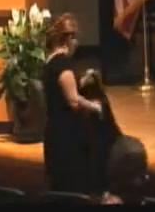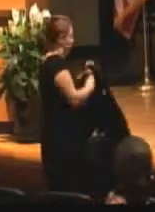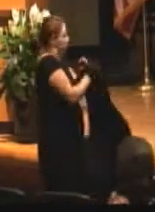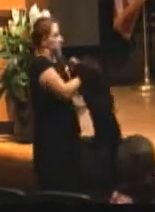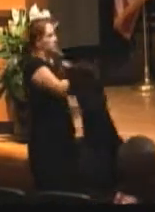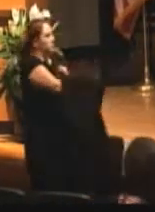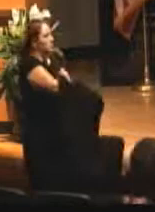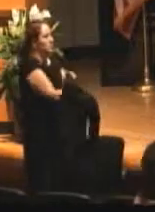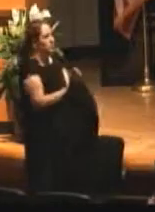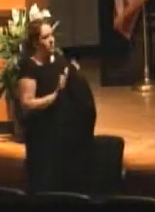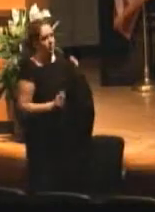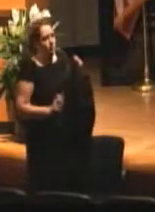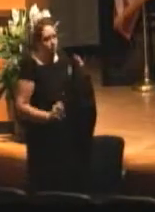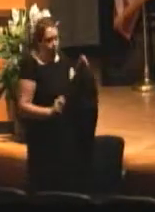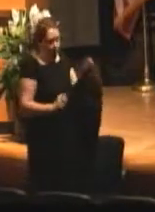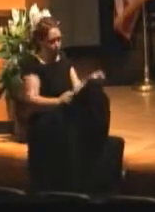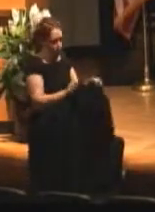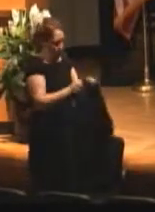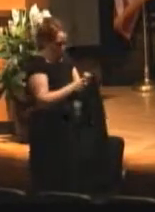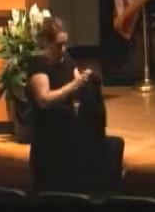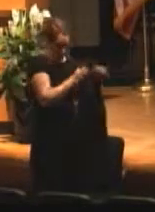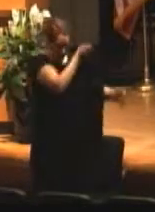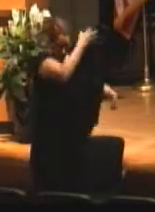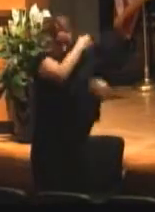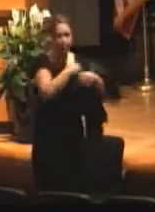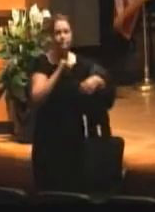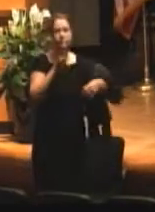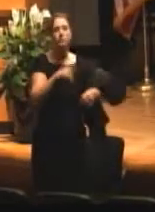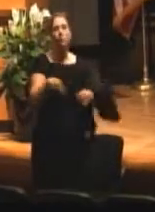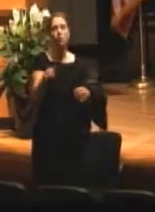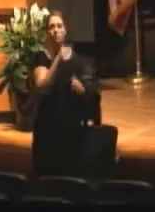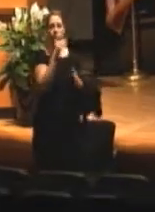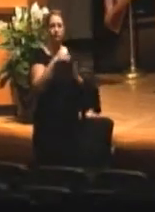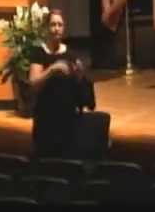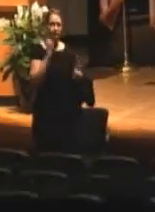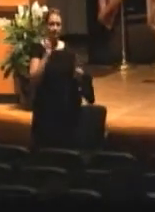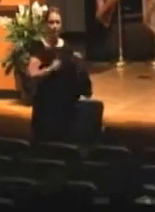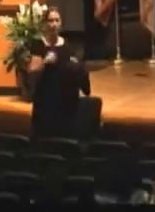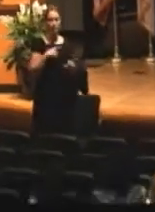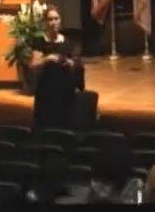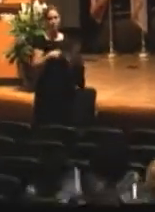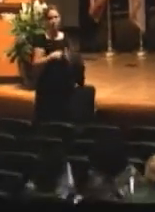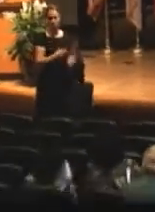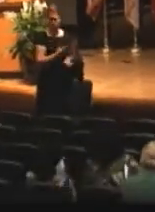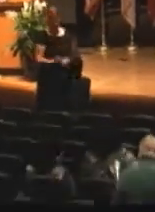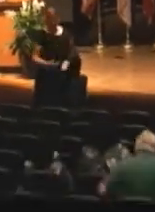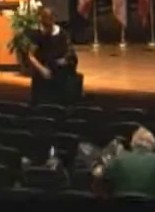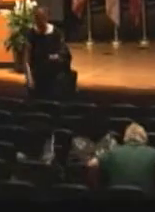evaluations, I'd love to have them. I need to show proof that, okay, all right.